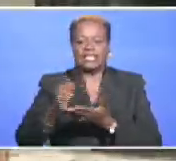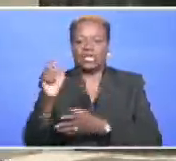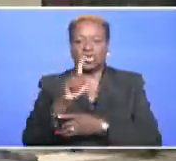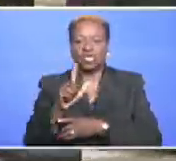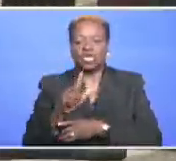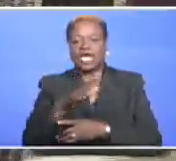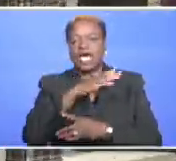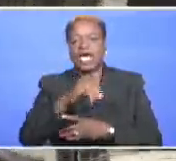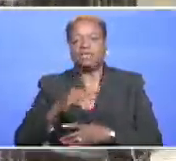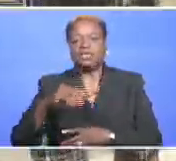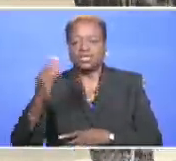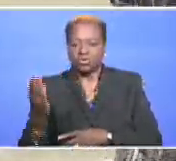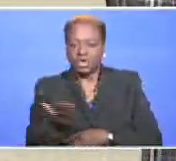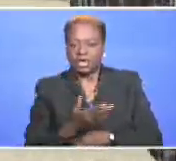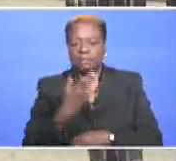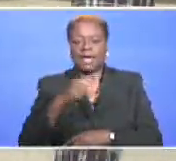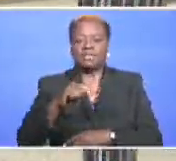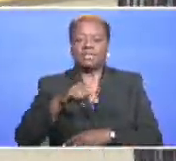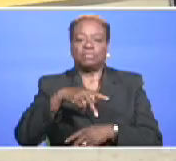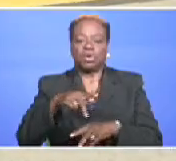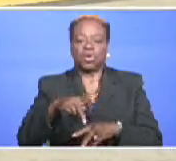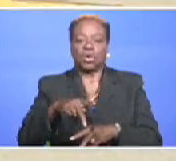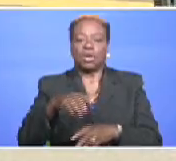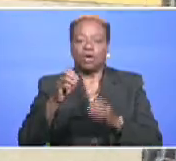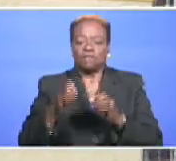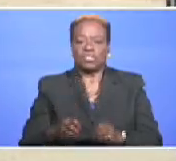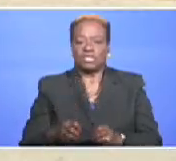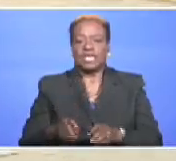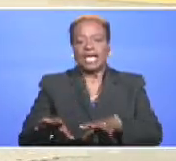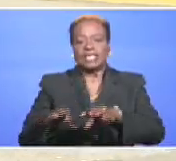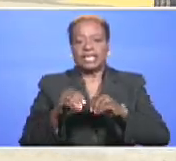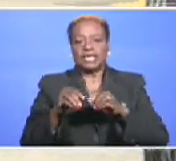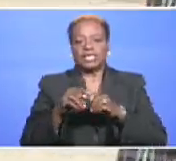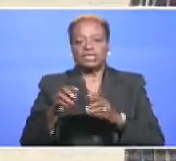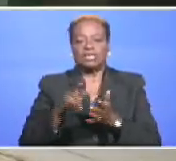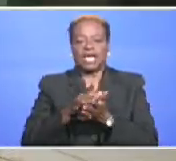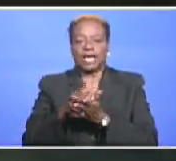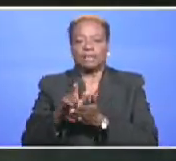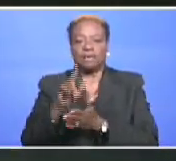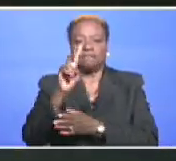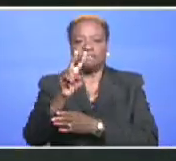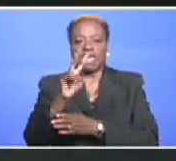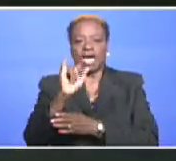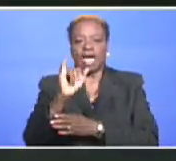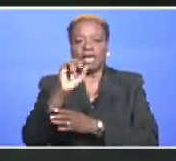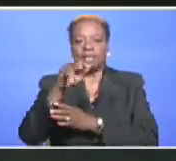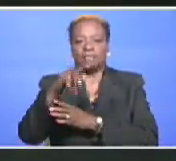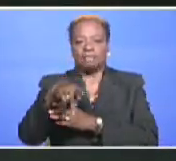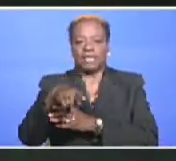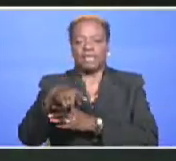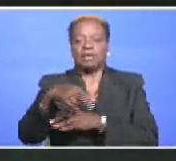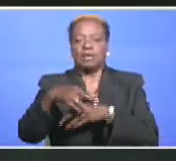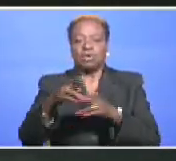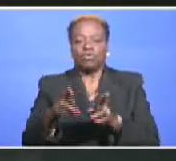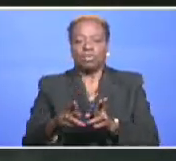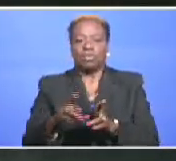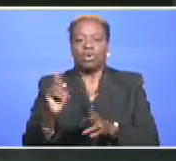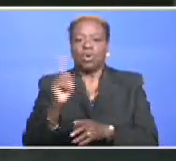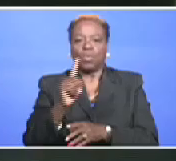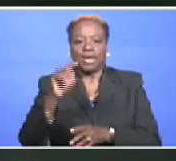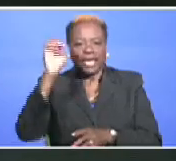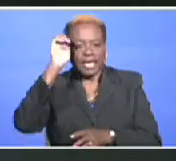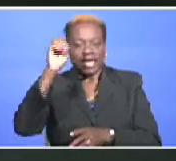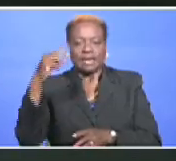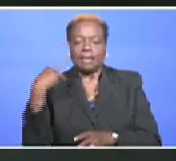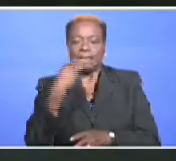the protocol officials. He was then immediately taken to the airport's VIP lounge, where he and members of his delegation were greeted